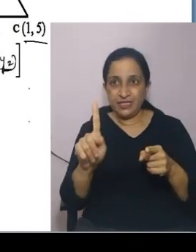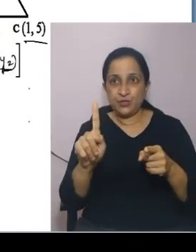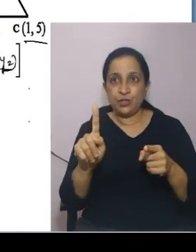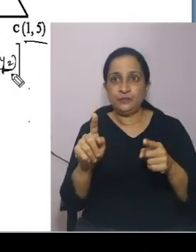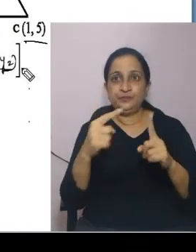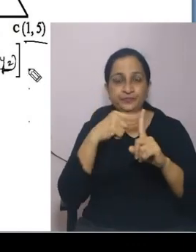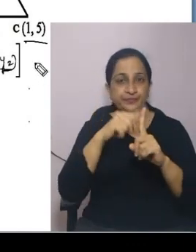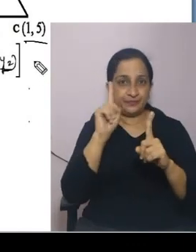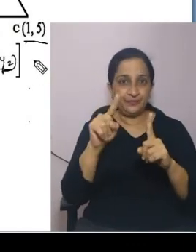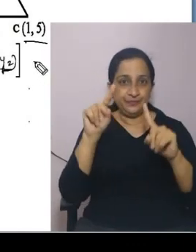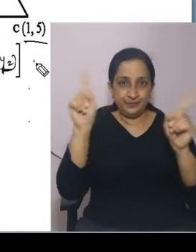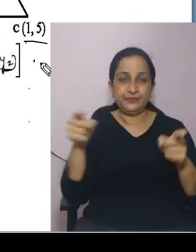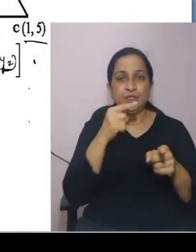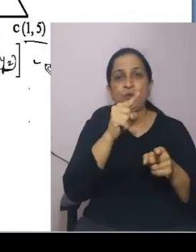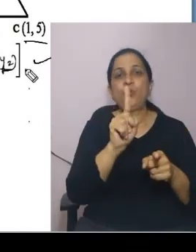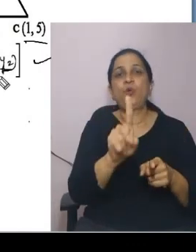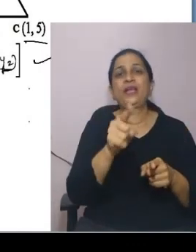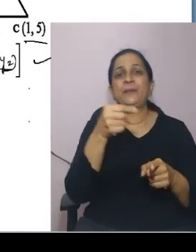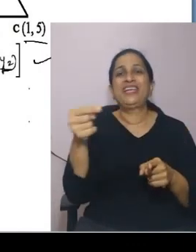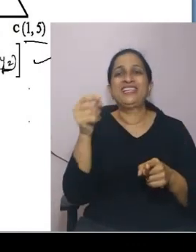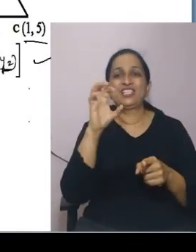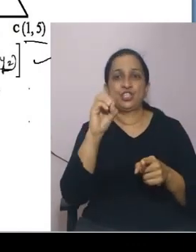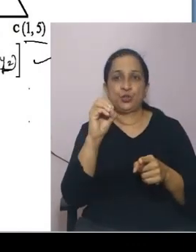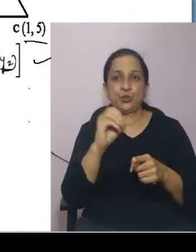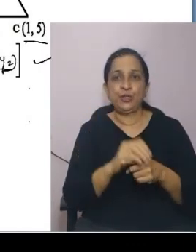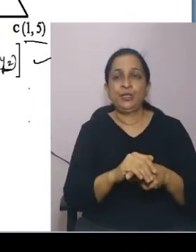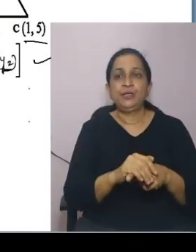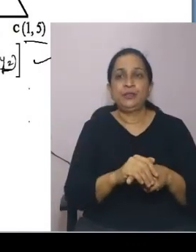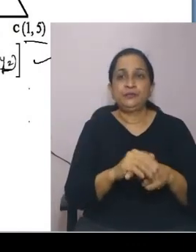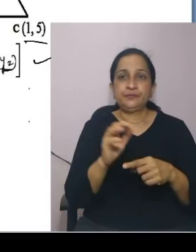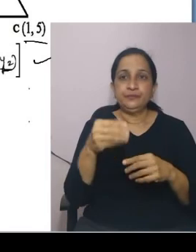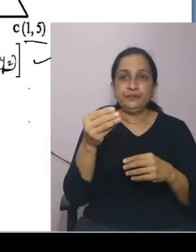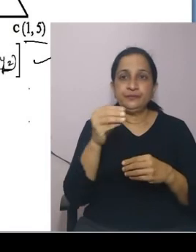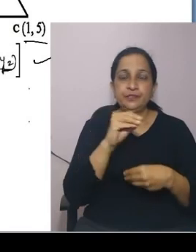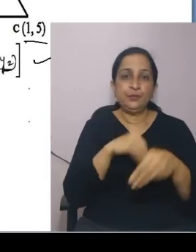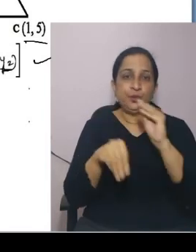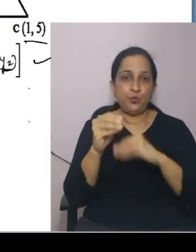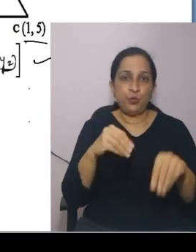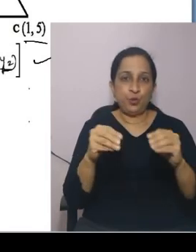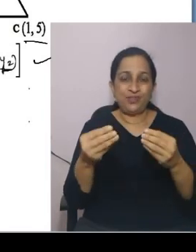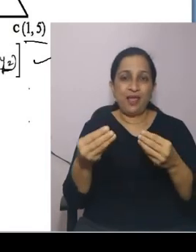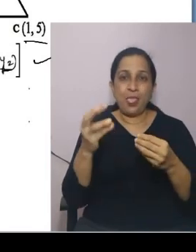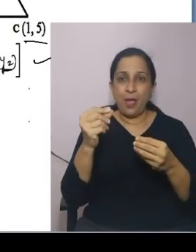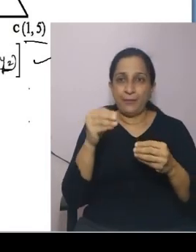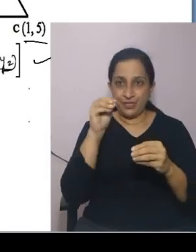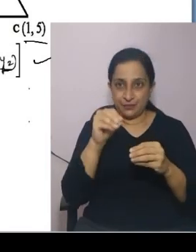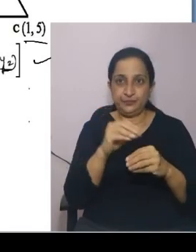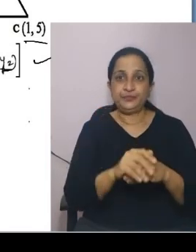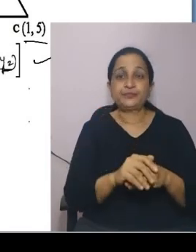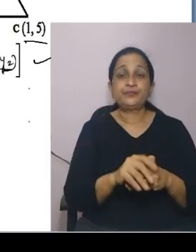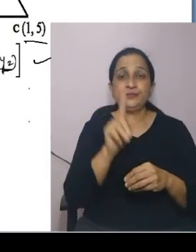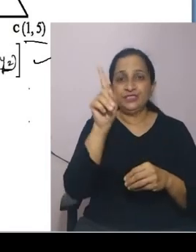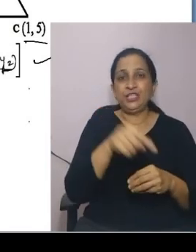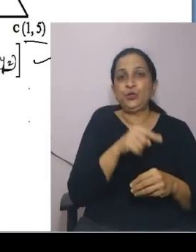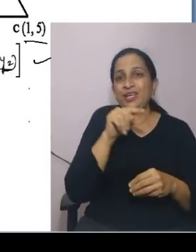you can't remember it often, once you put this equation, then replace those values.